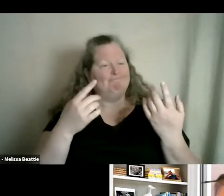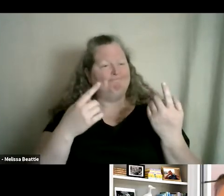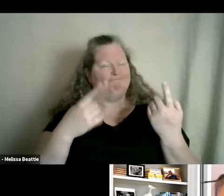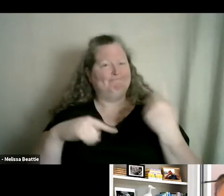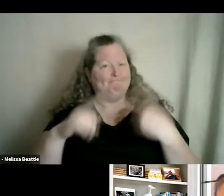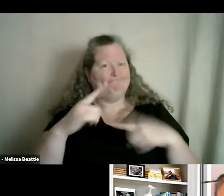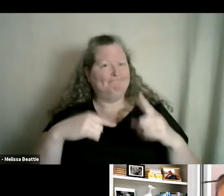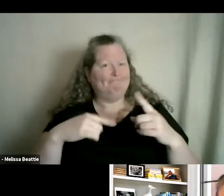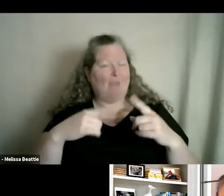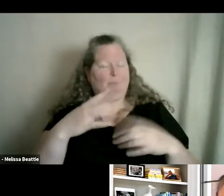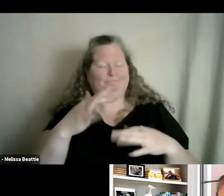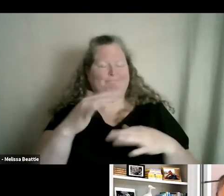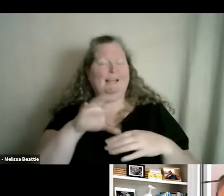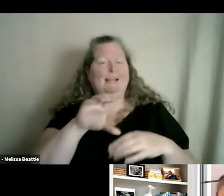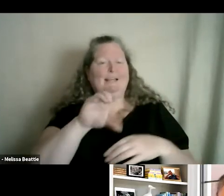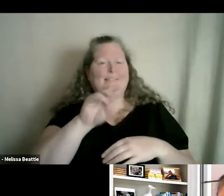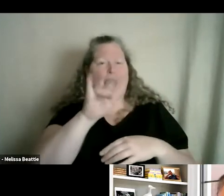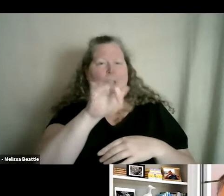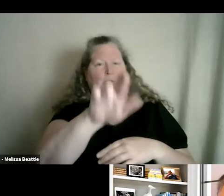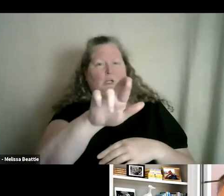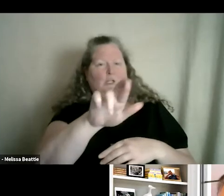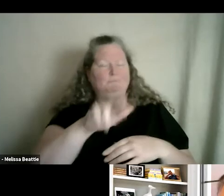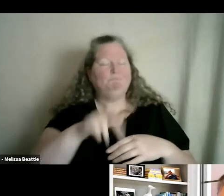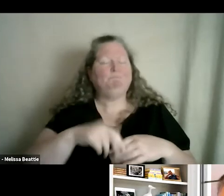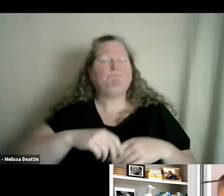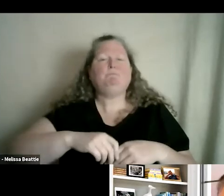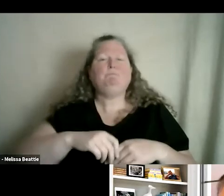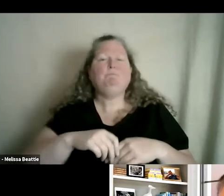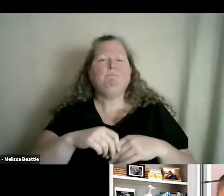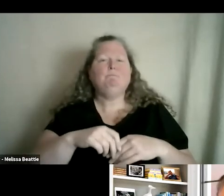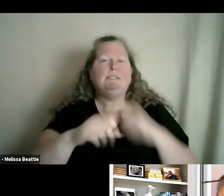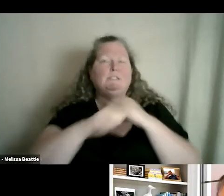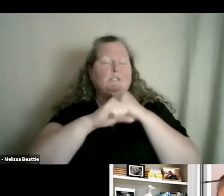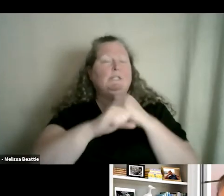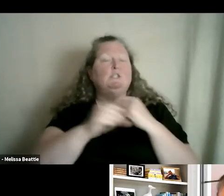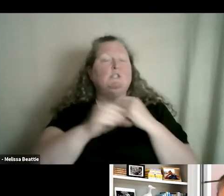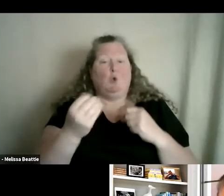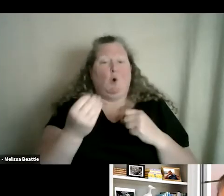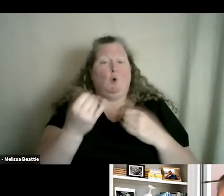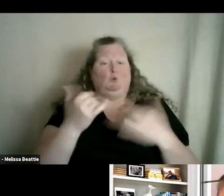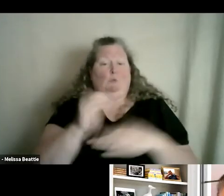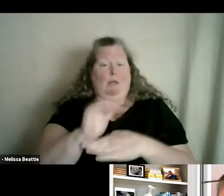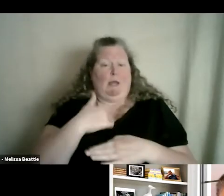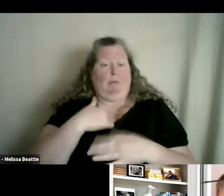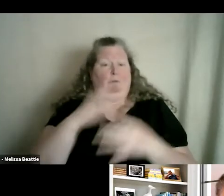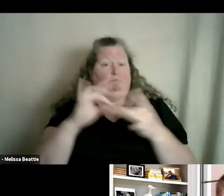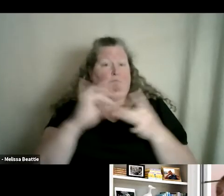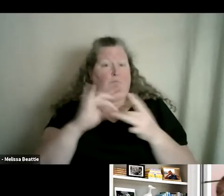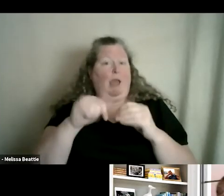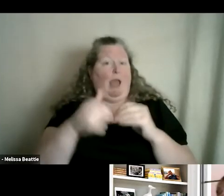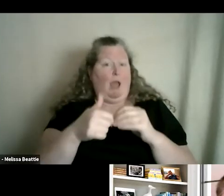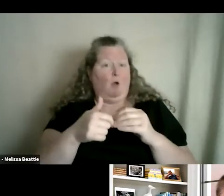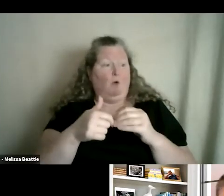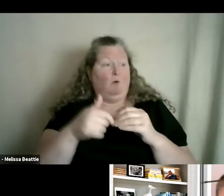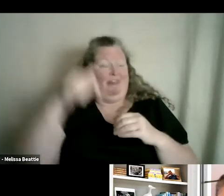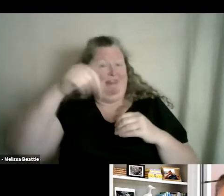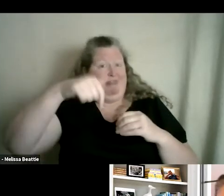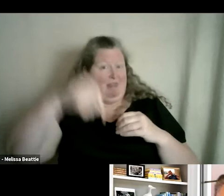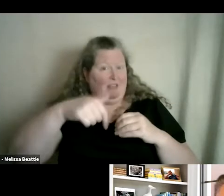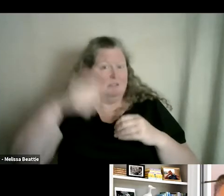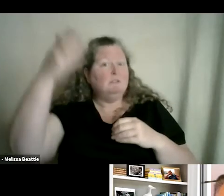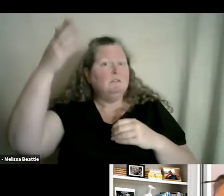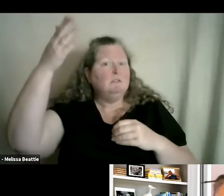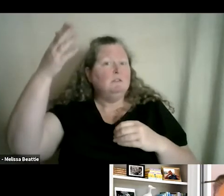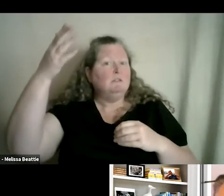Di Pasquale. For those of you just joining us tonight, I'd like to tell you a little bit more about how this came to be. During